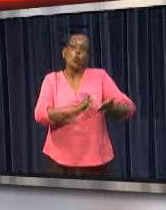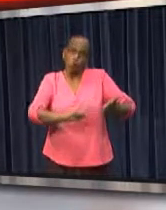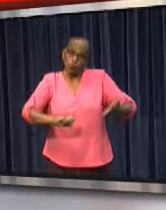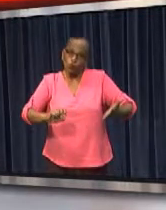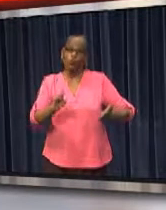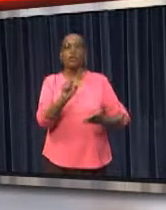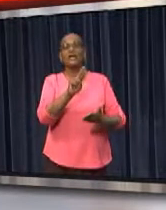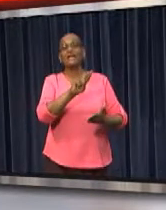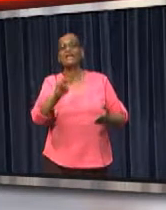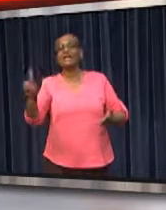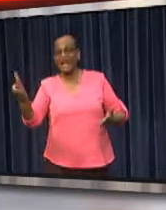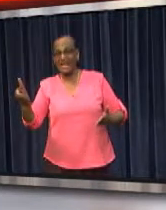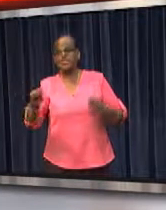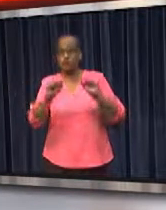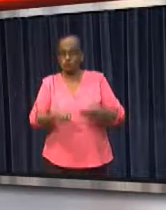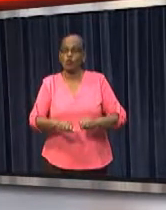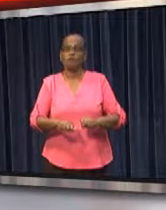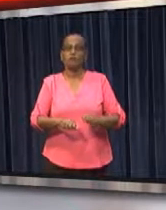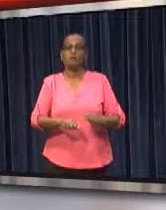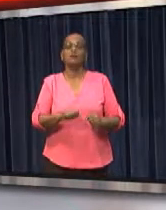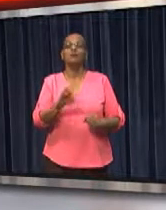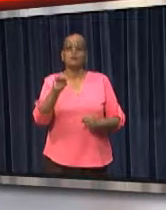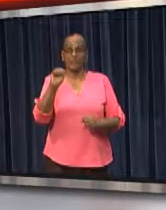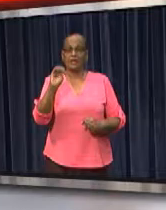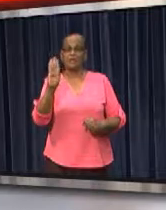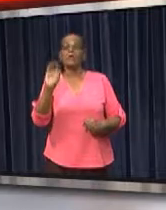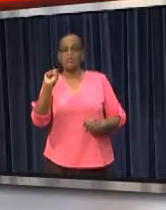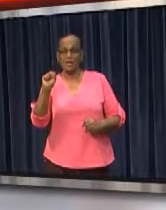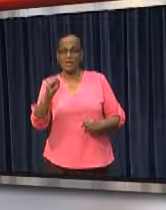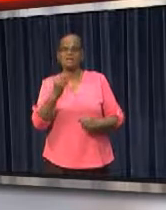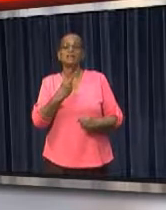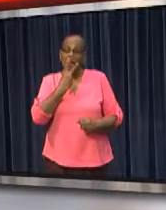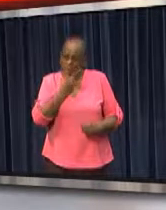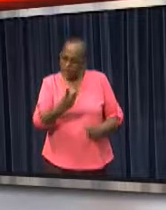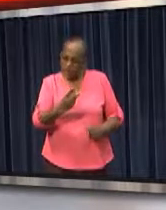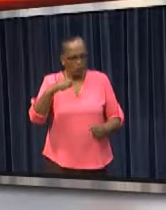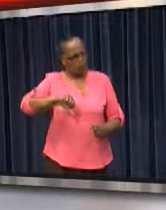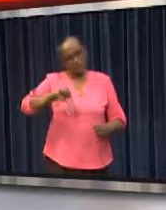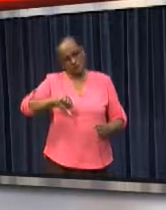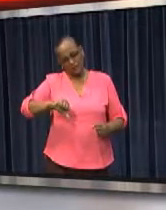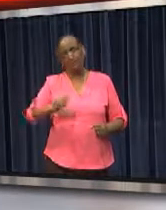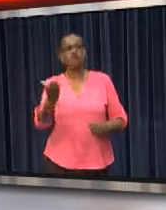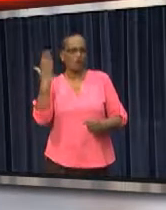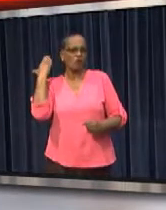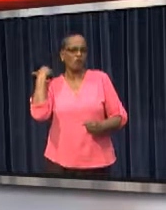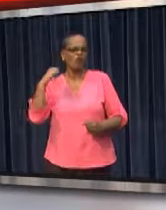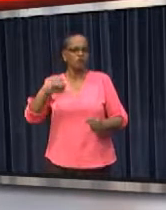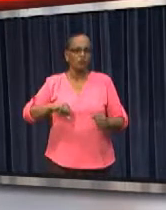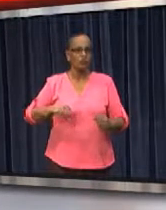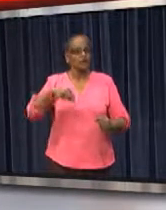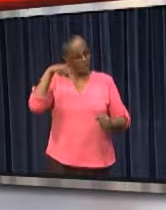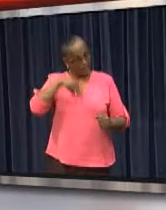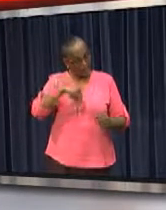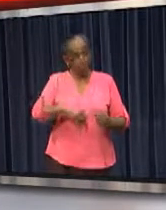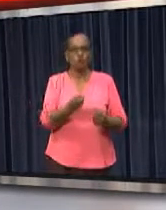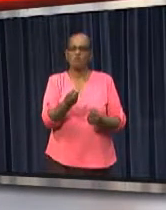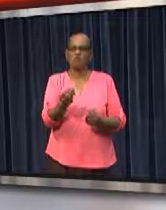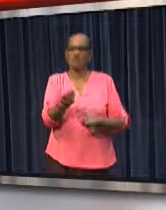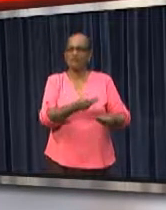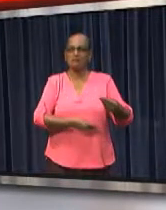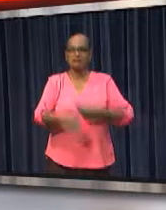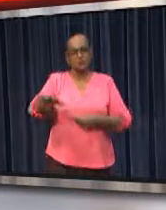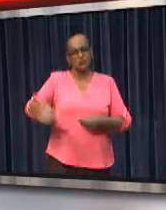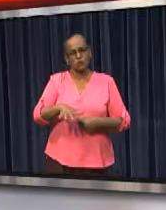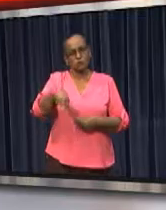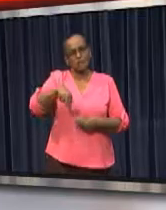a decree. EBS has given the many mistakes in the past and the current financial